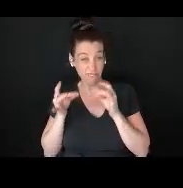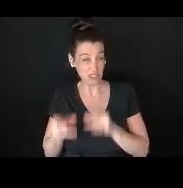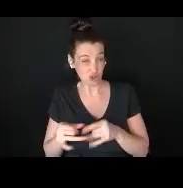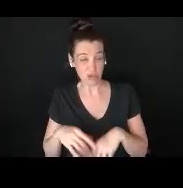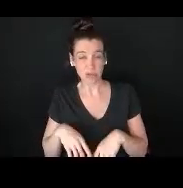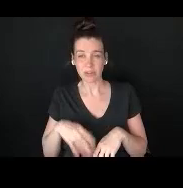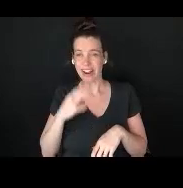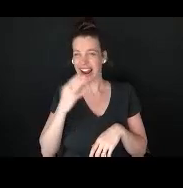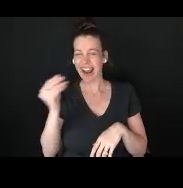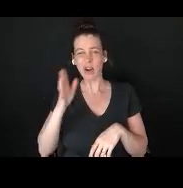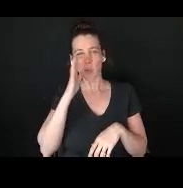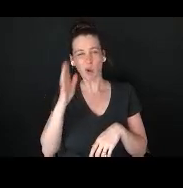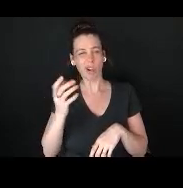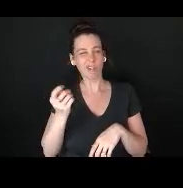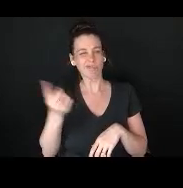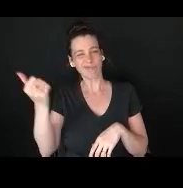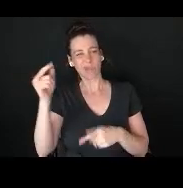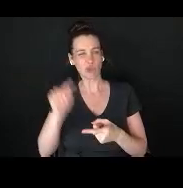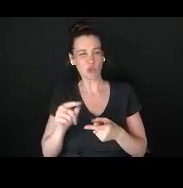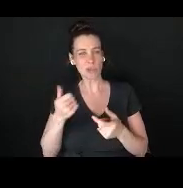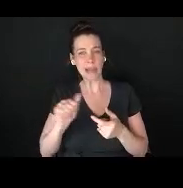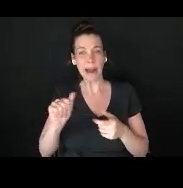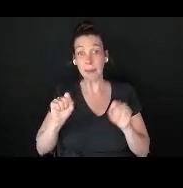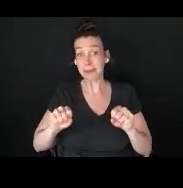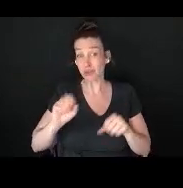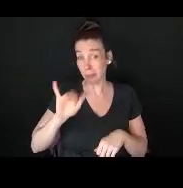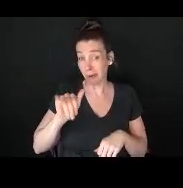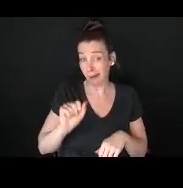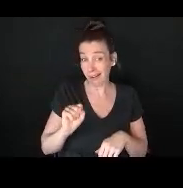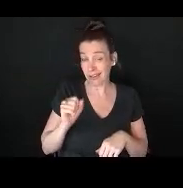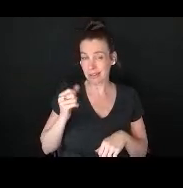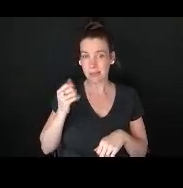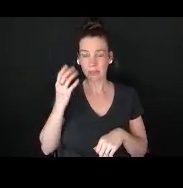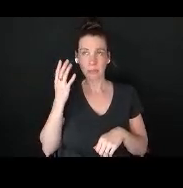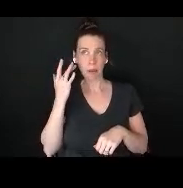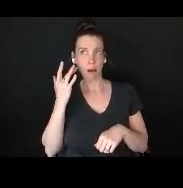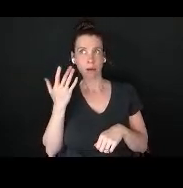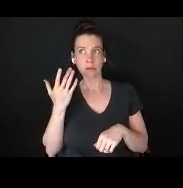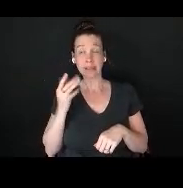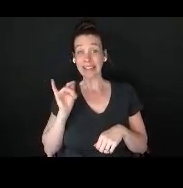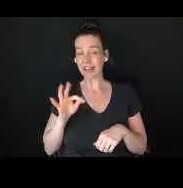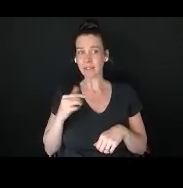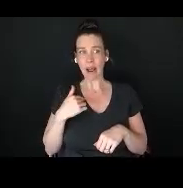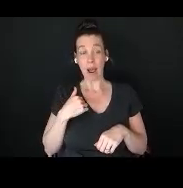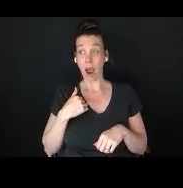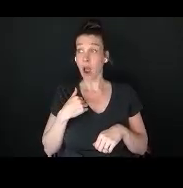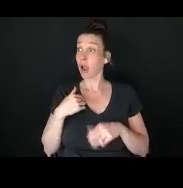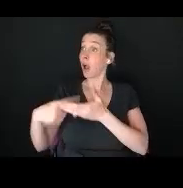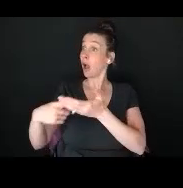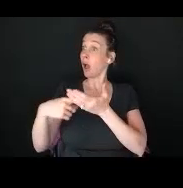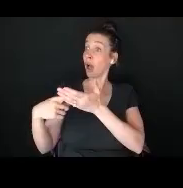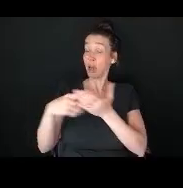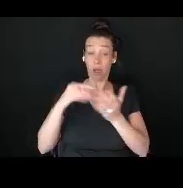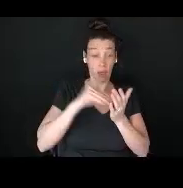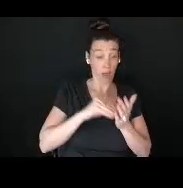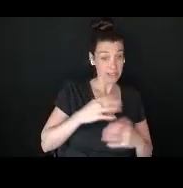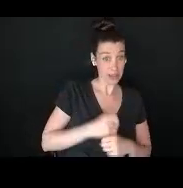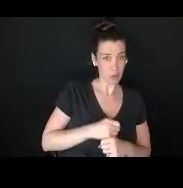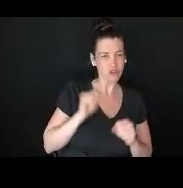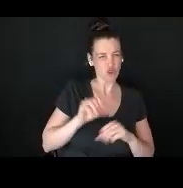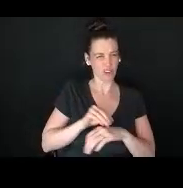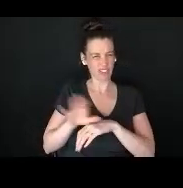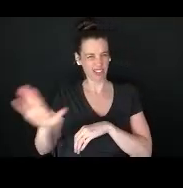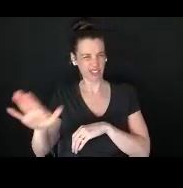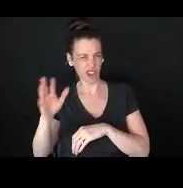of unintentional potential bias that could come in because, you know, when you're having to summarize discussions on the spot. We've done